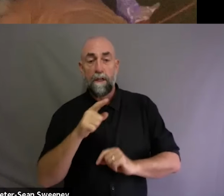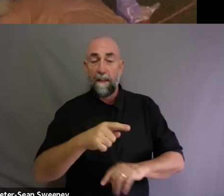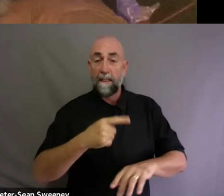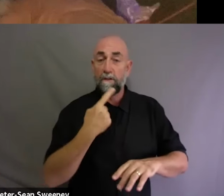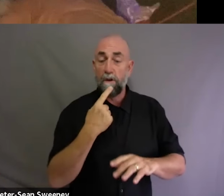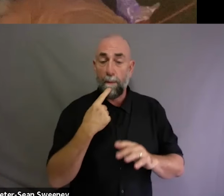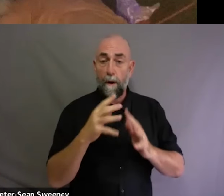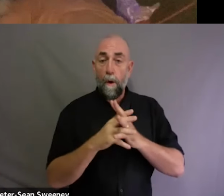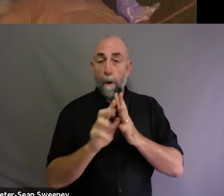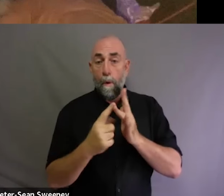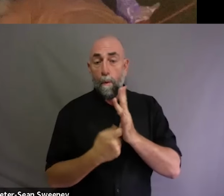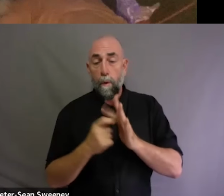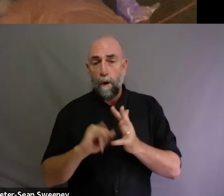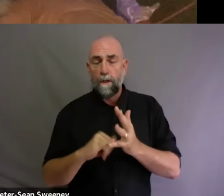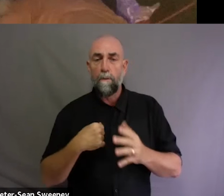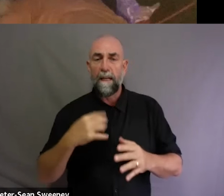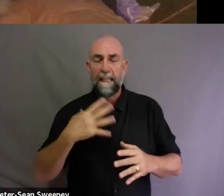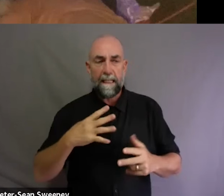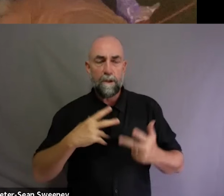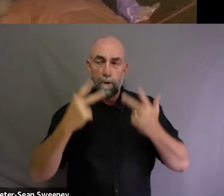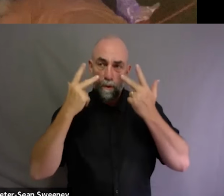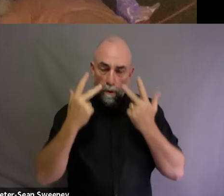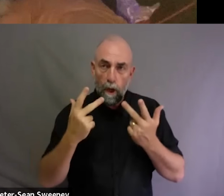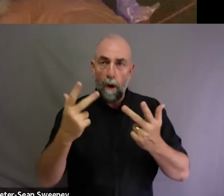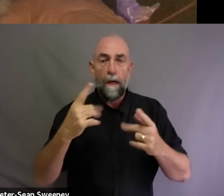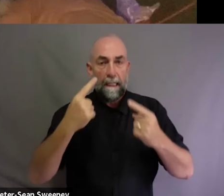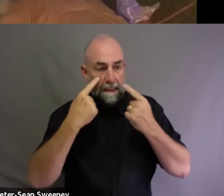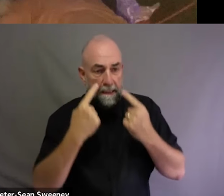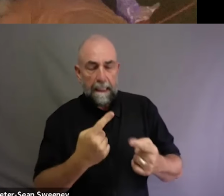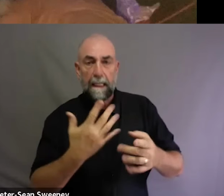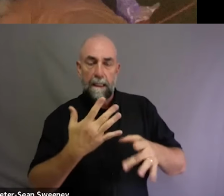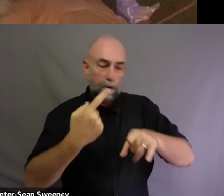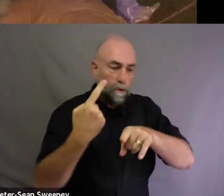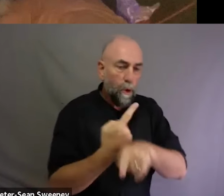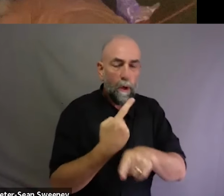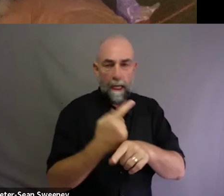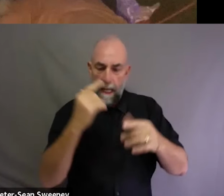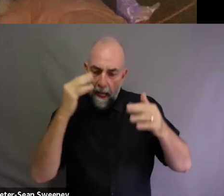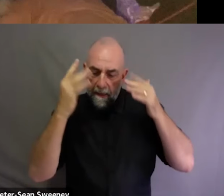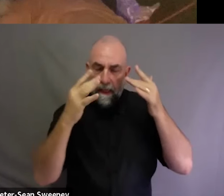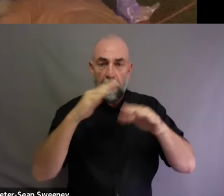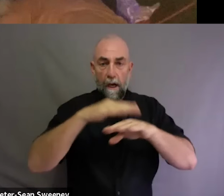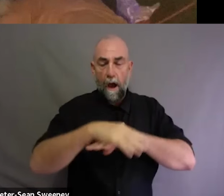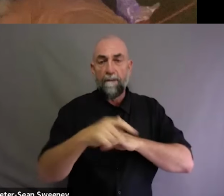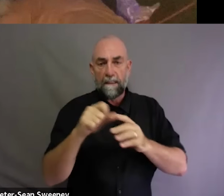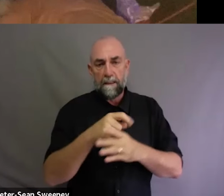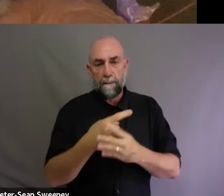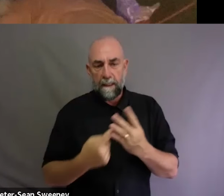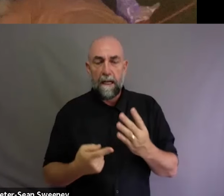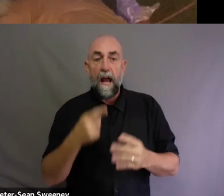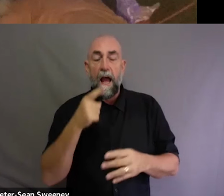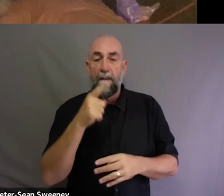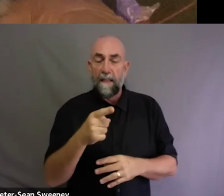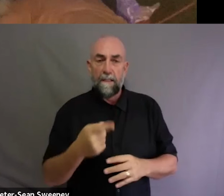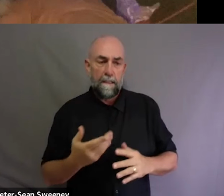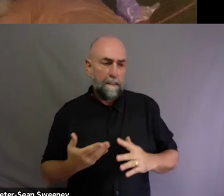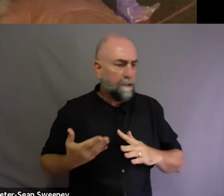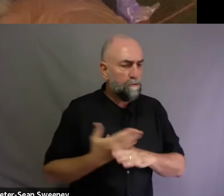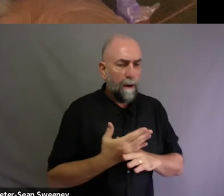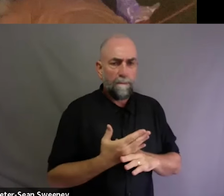ways of seeing, thinking, and talking about disability. These projects are disruptive activation. This creates subversive narratives